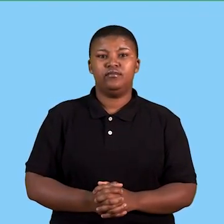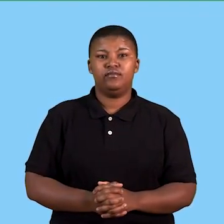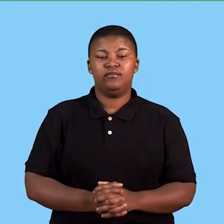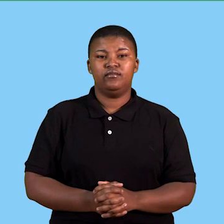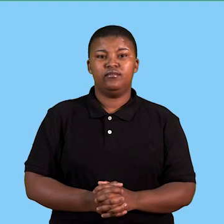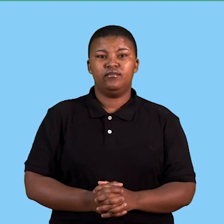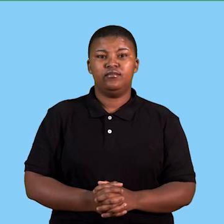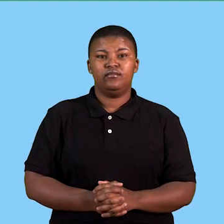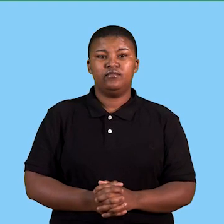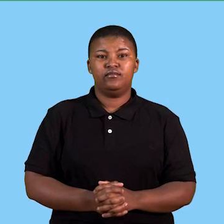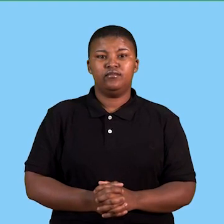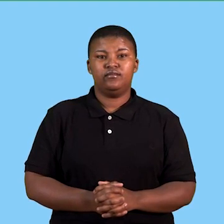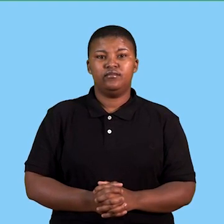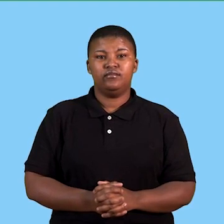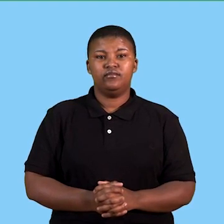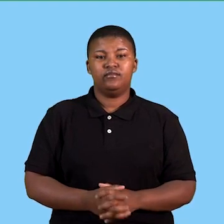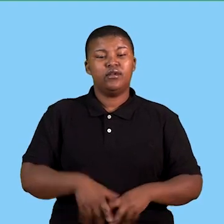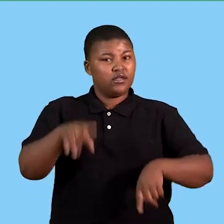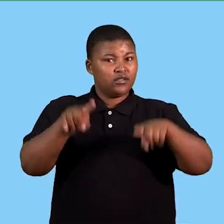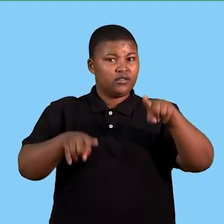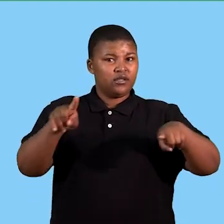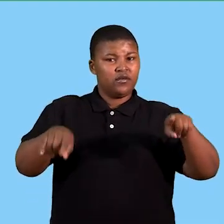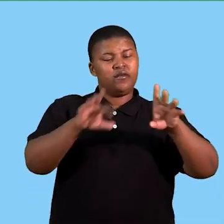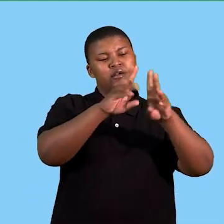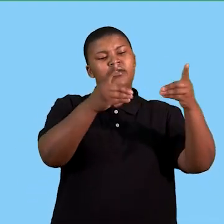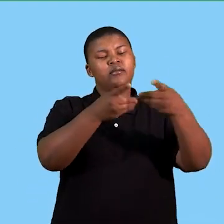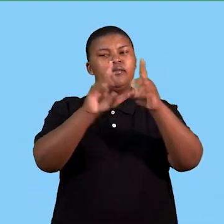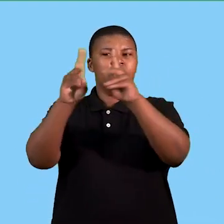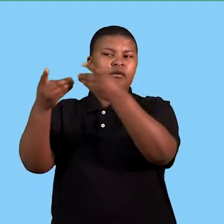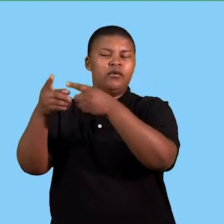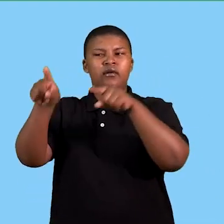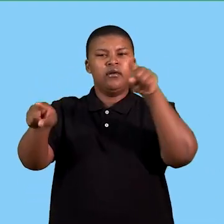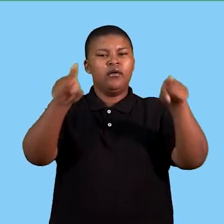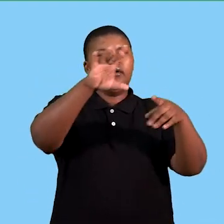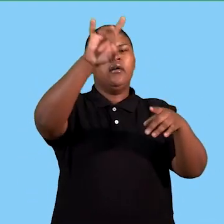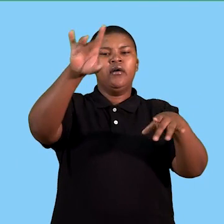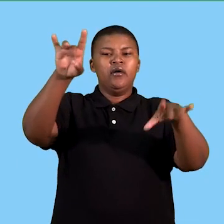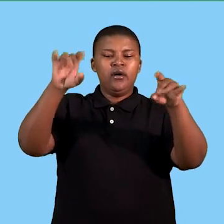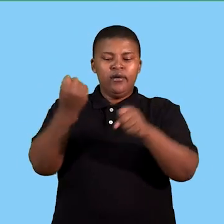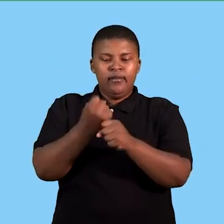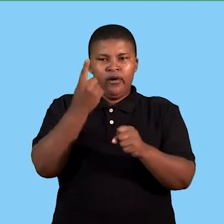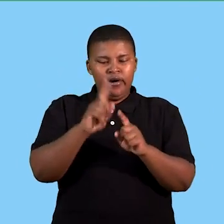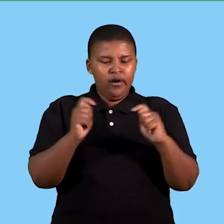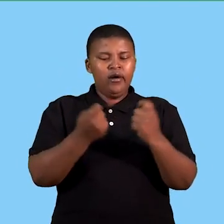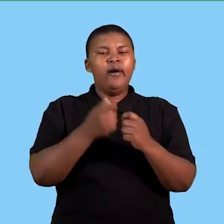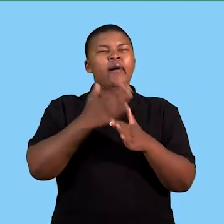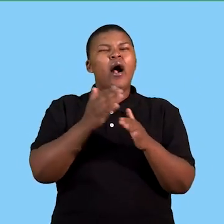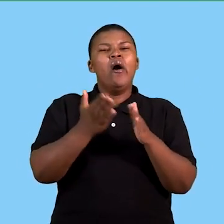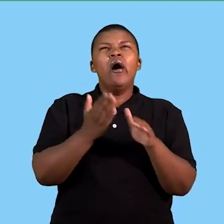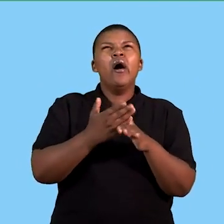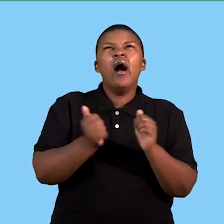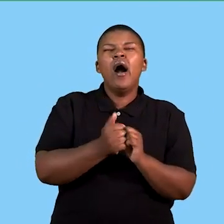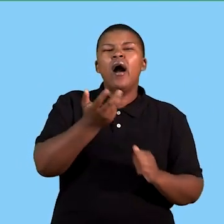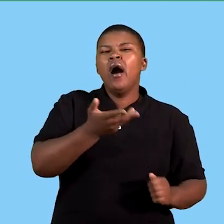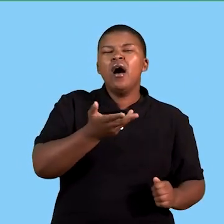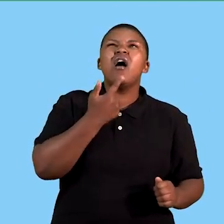project. And of course, there will be people from different departments in the business that will